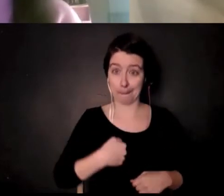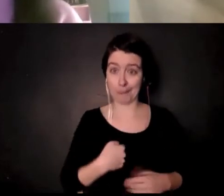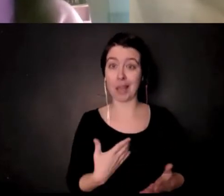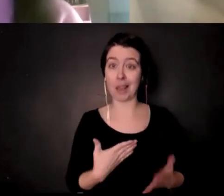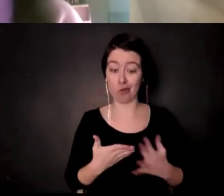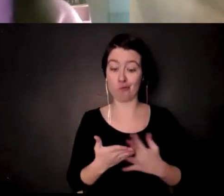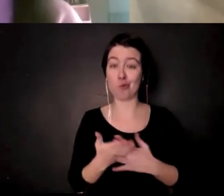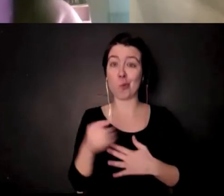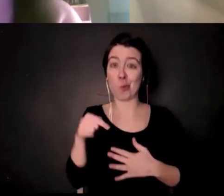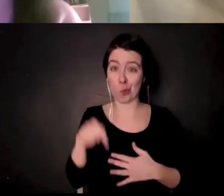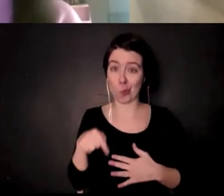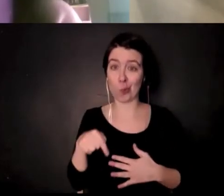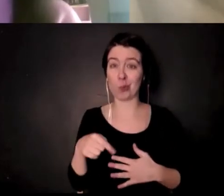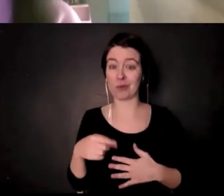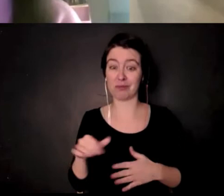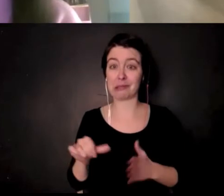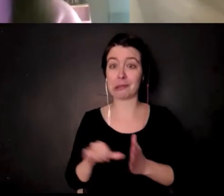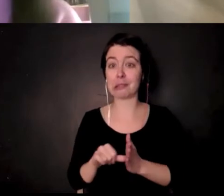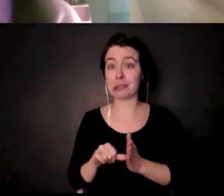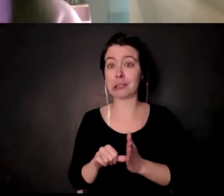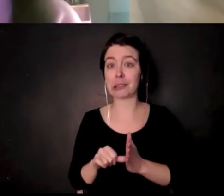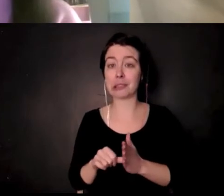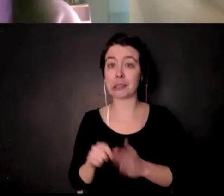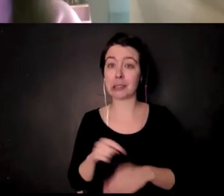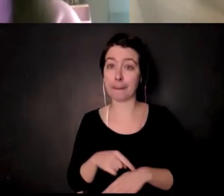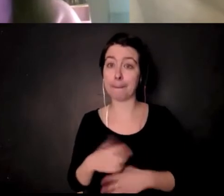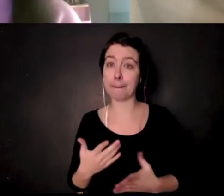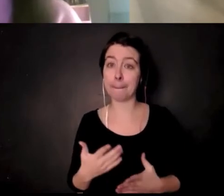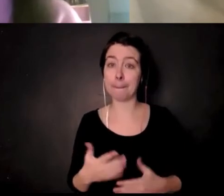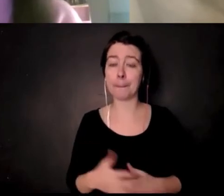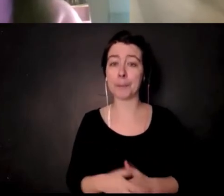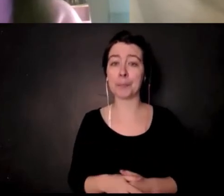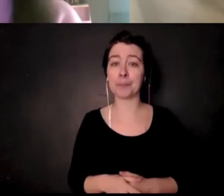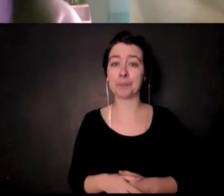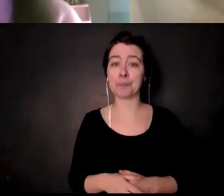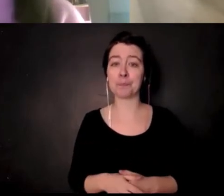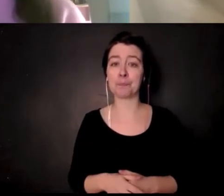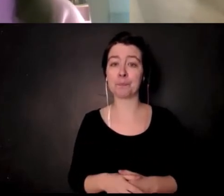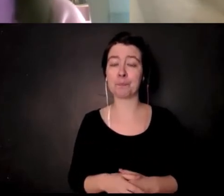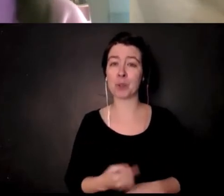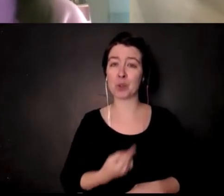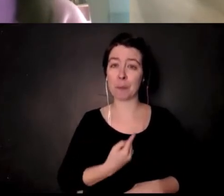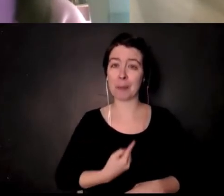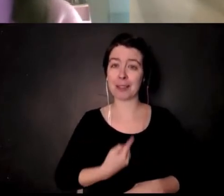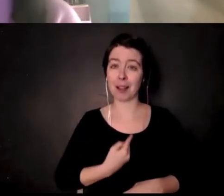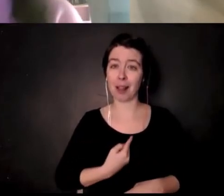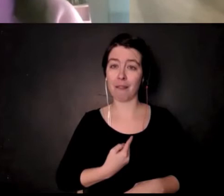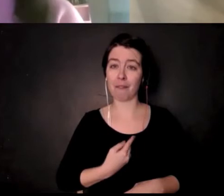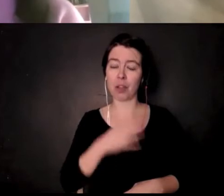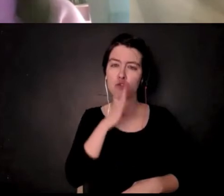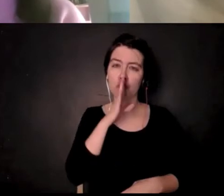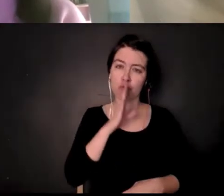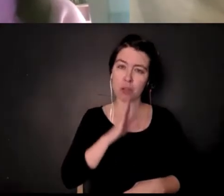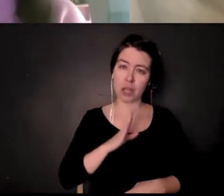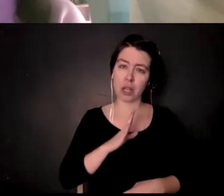But I've been either floating on or consumed by grief for a few years,